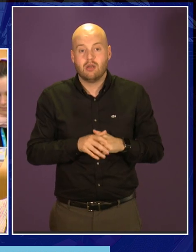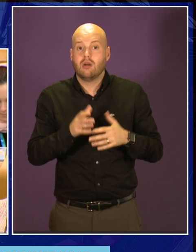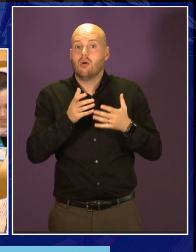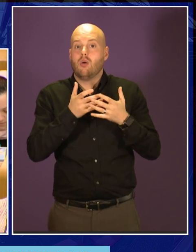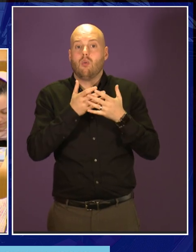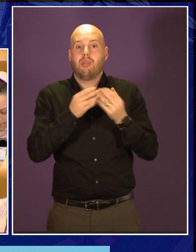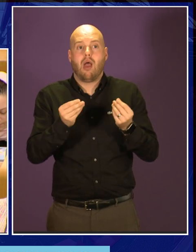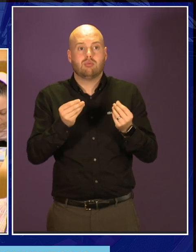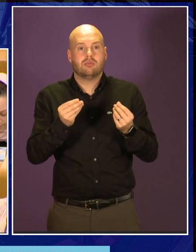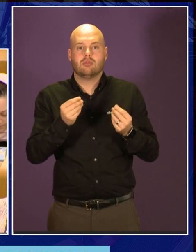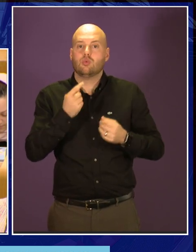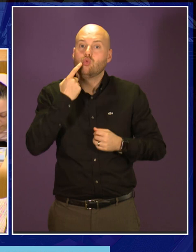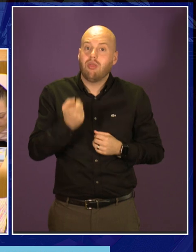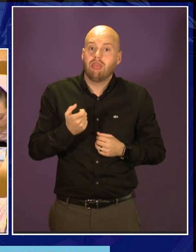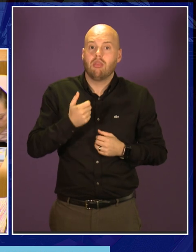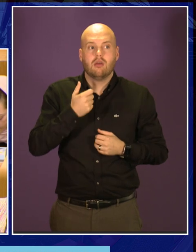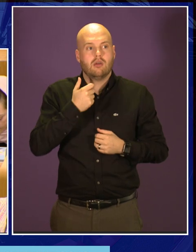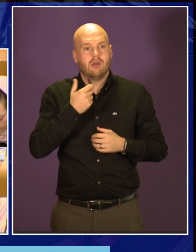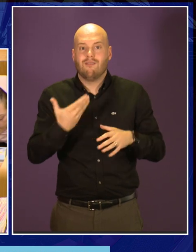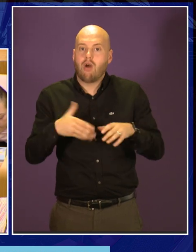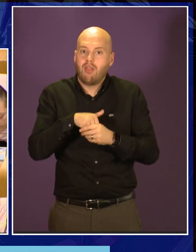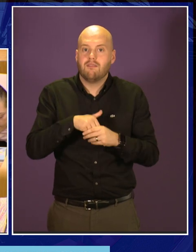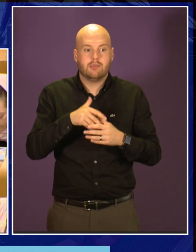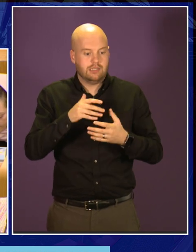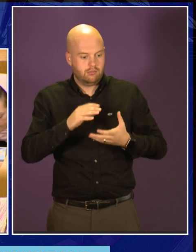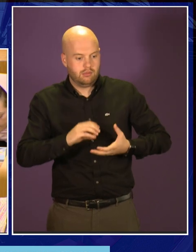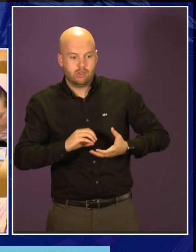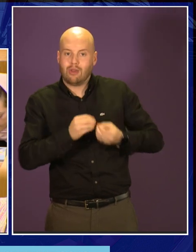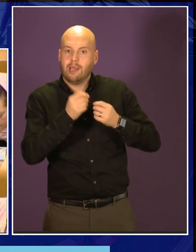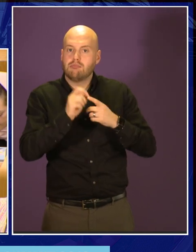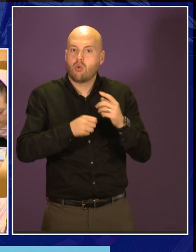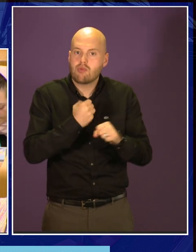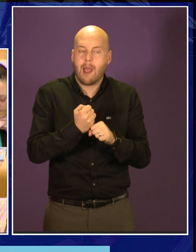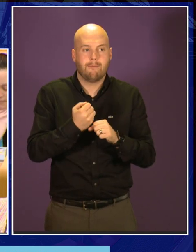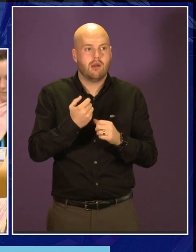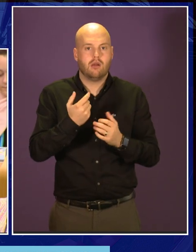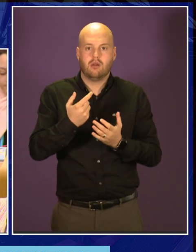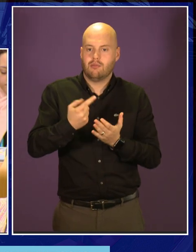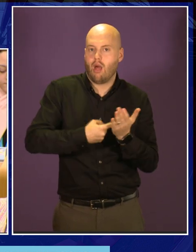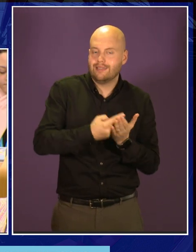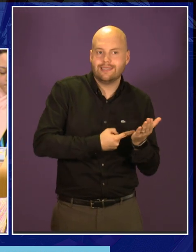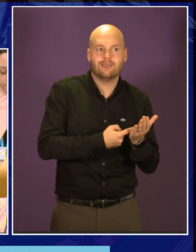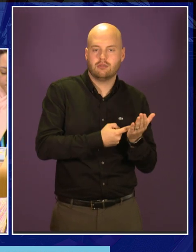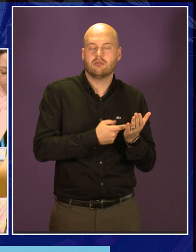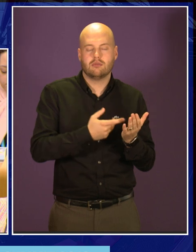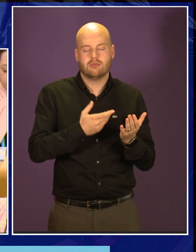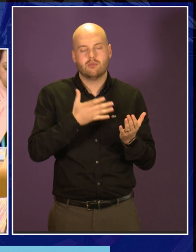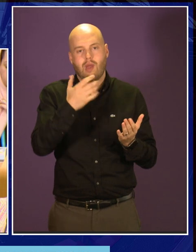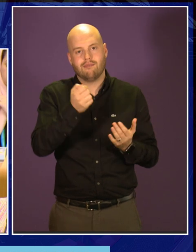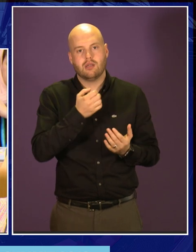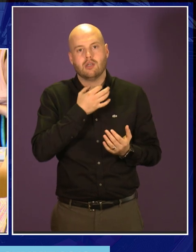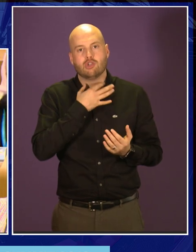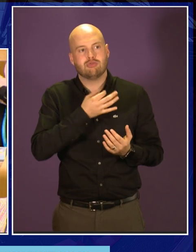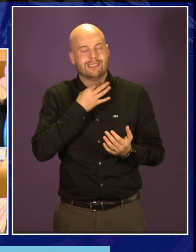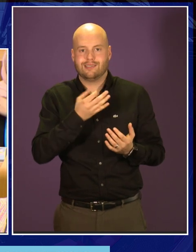youth involvement in shaping our programs and policies, we run the risk of alienating